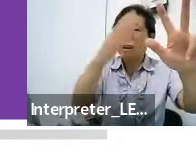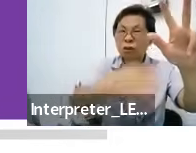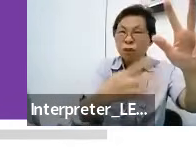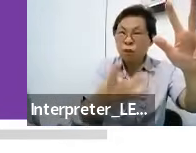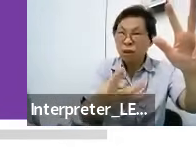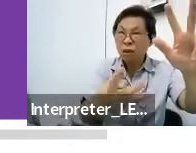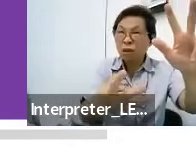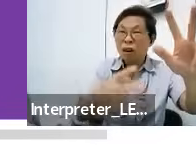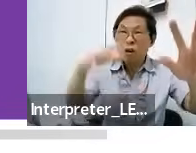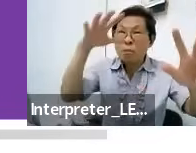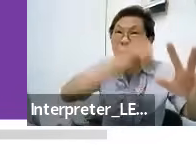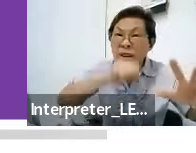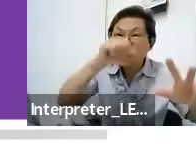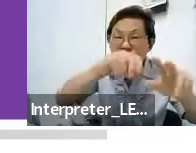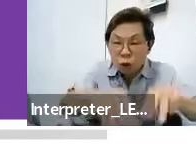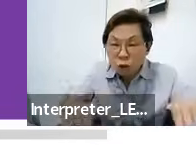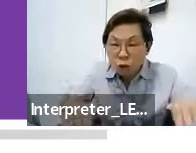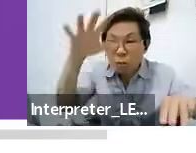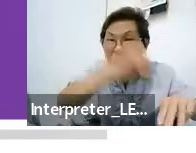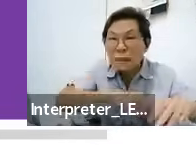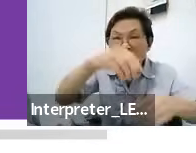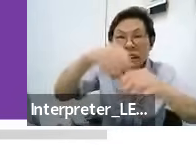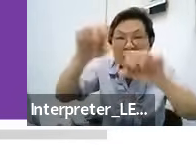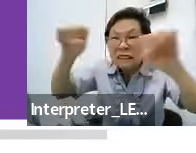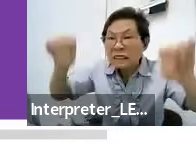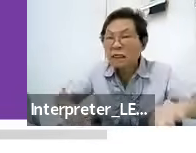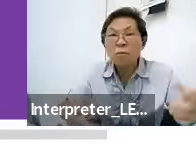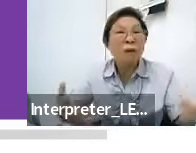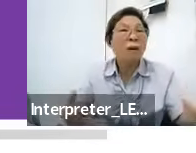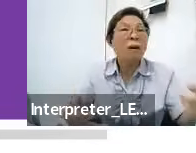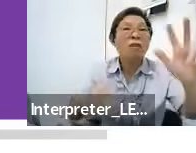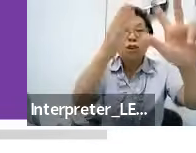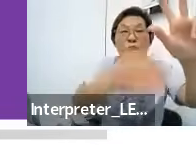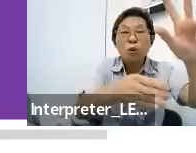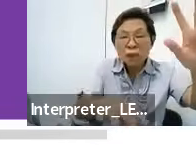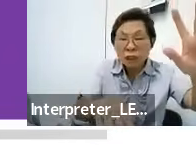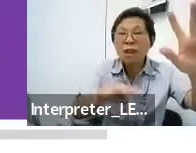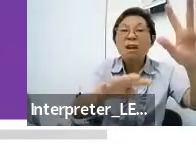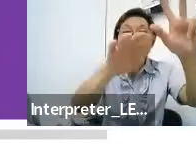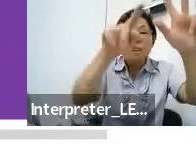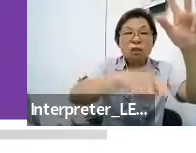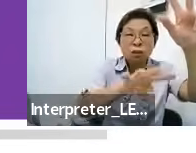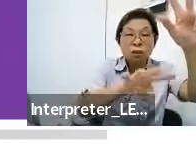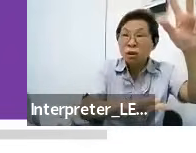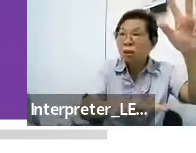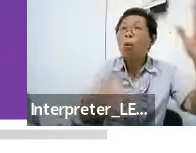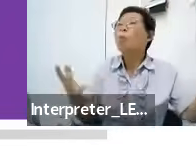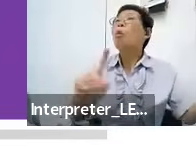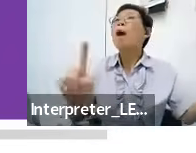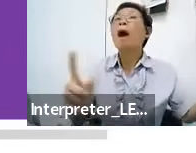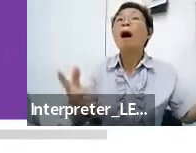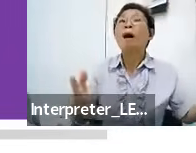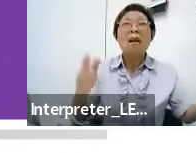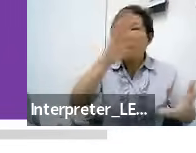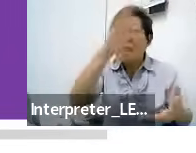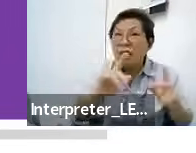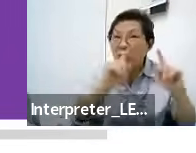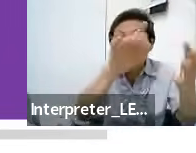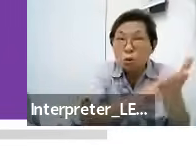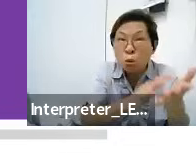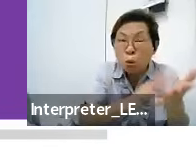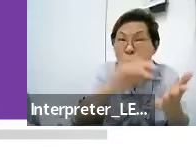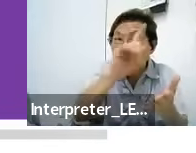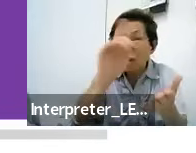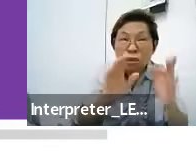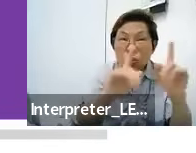the system. So the question now is, where are they? Have they never attended school? Are they